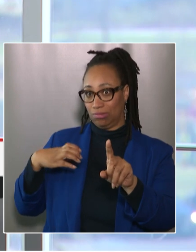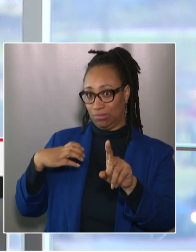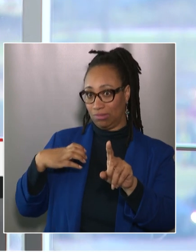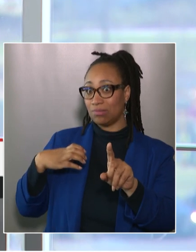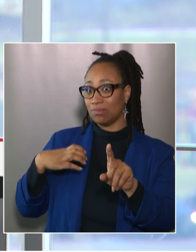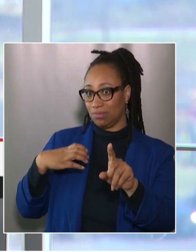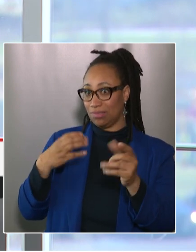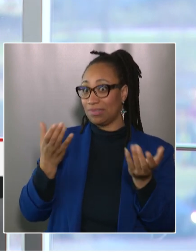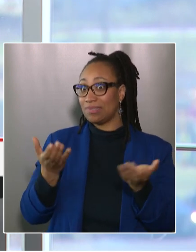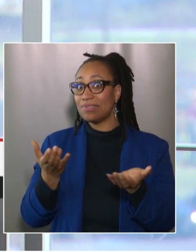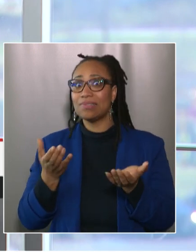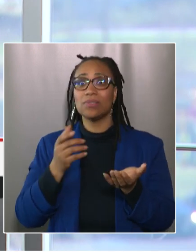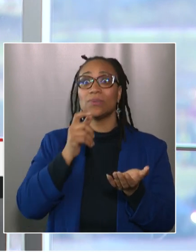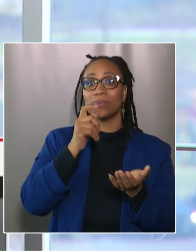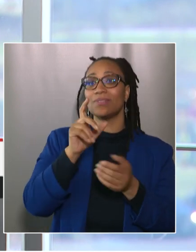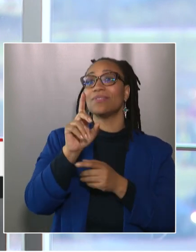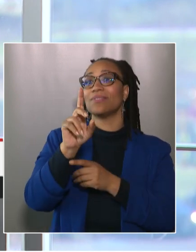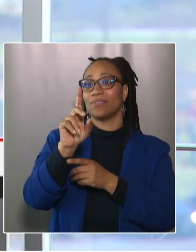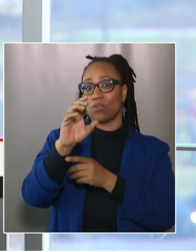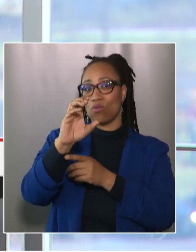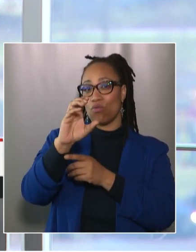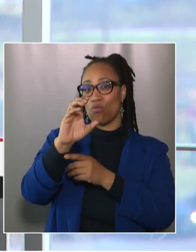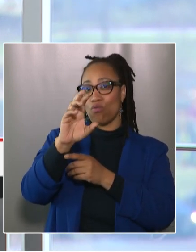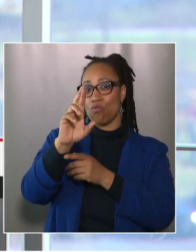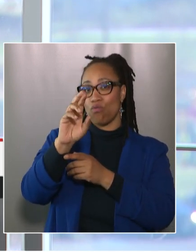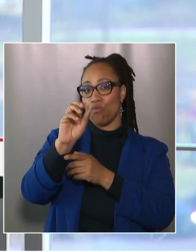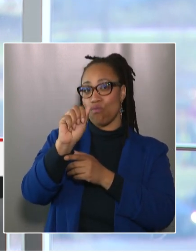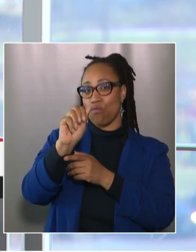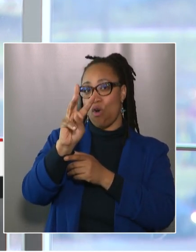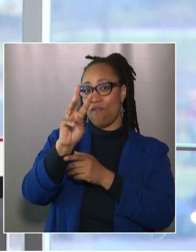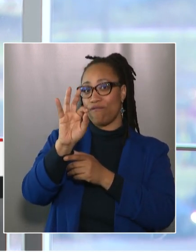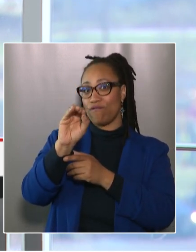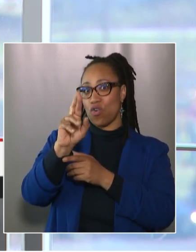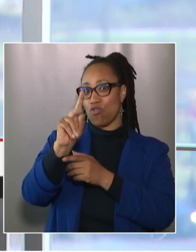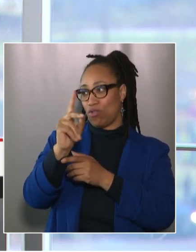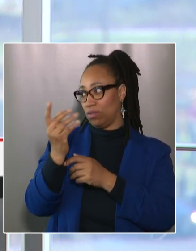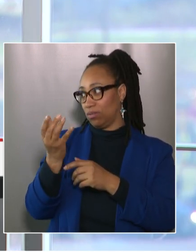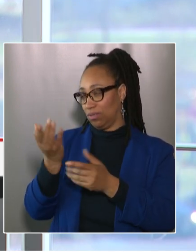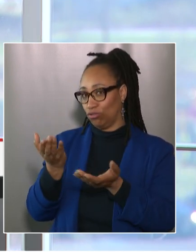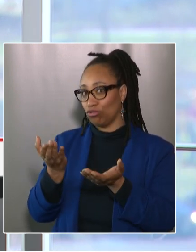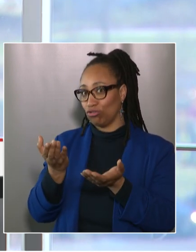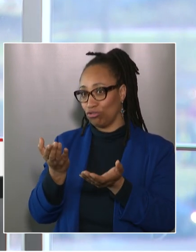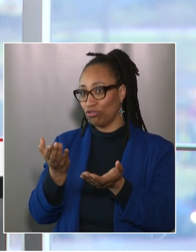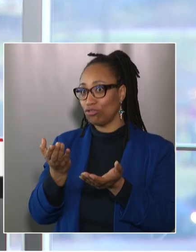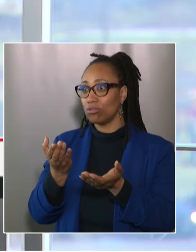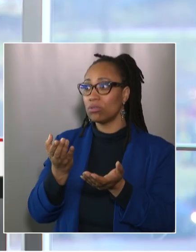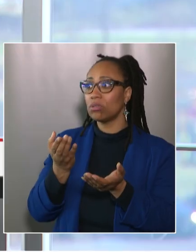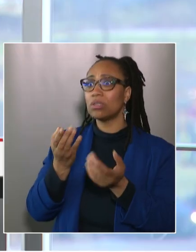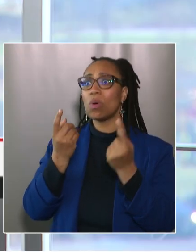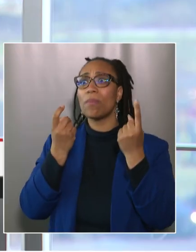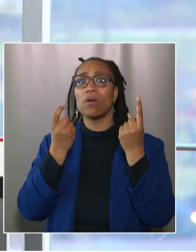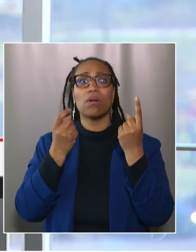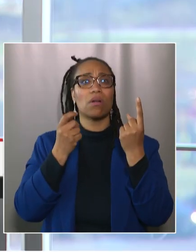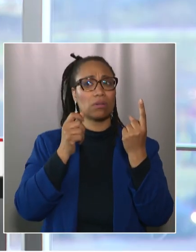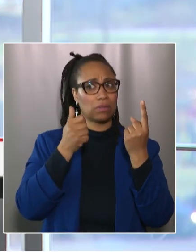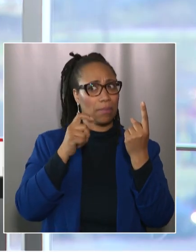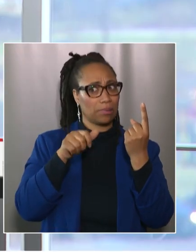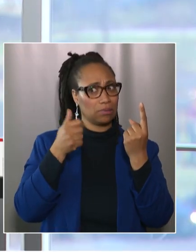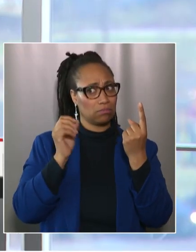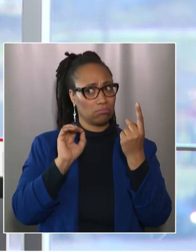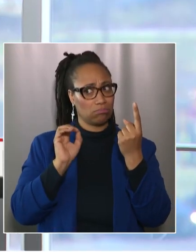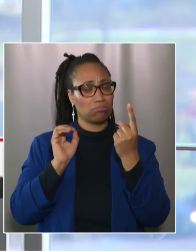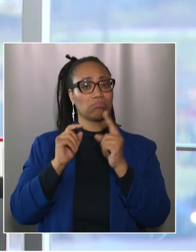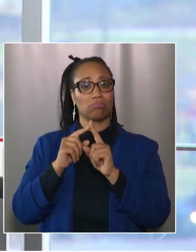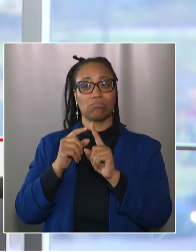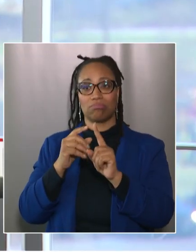Now I feel badly if I've missed anybody else. Okay. We're going to take a little bit of a timeout. We want to